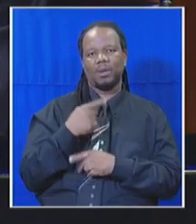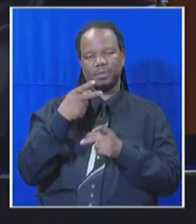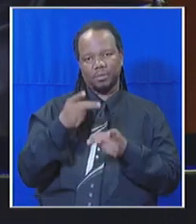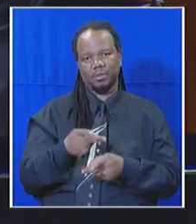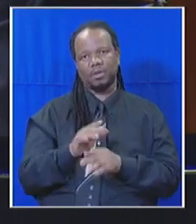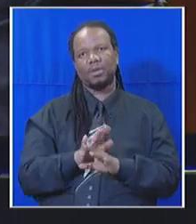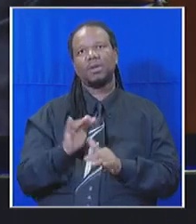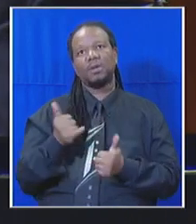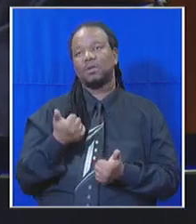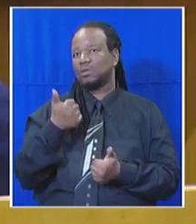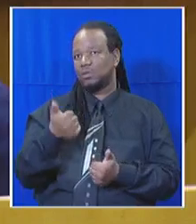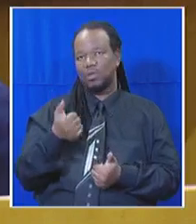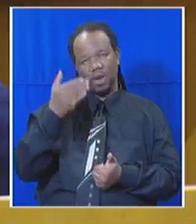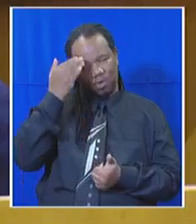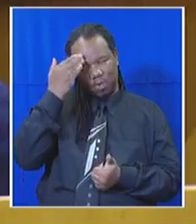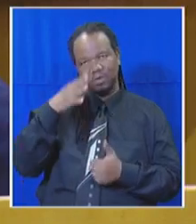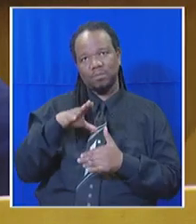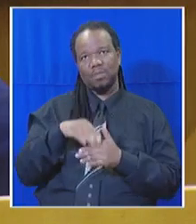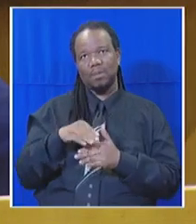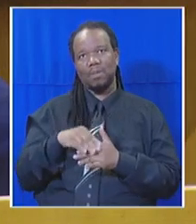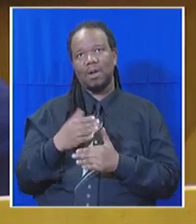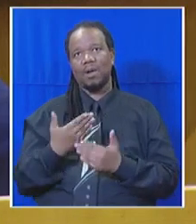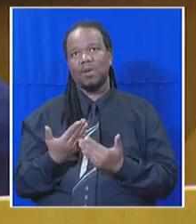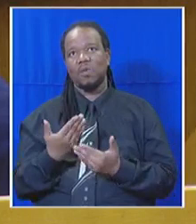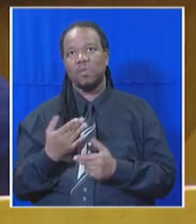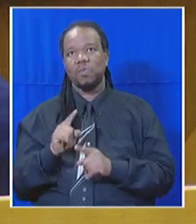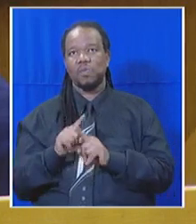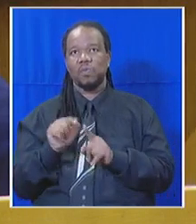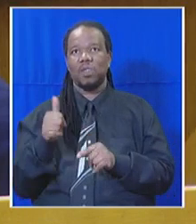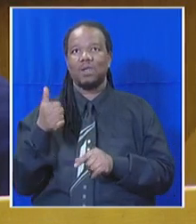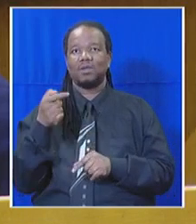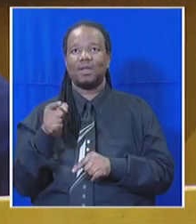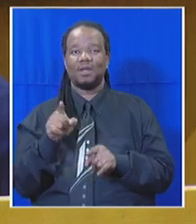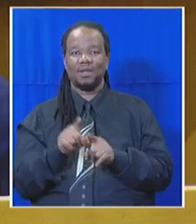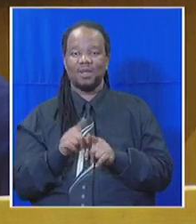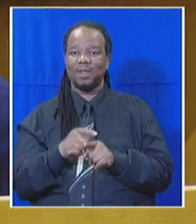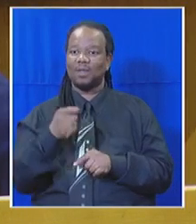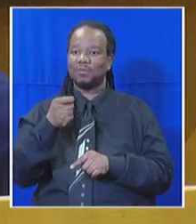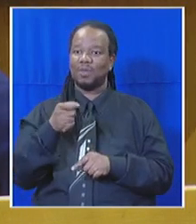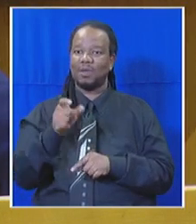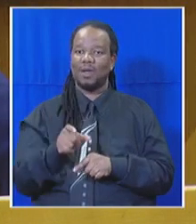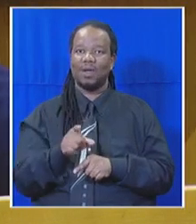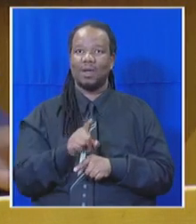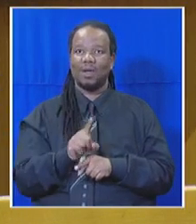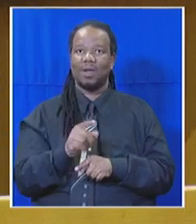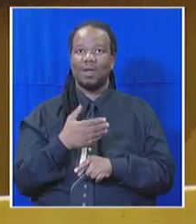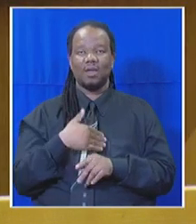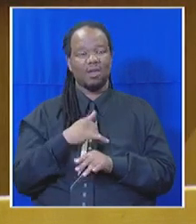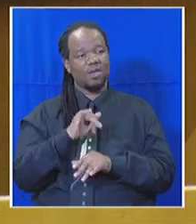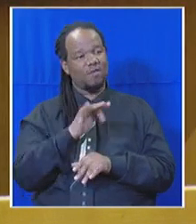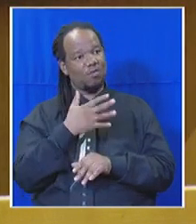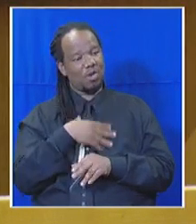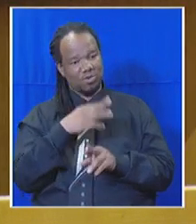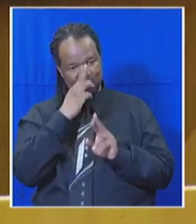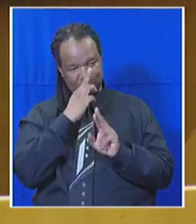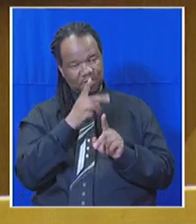very wise. Continue, honorable member. Because I've just read about the speaker's cases against us here. If you want us to take you seriously, you must have confidence